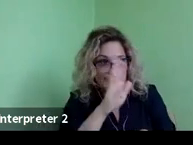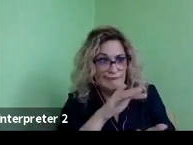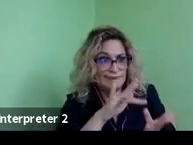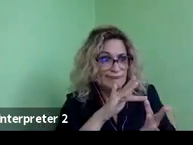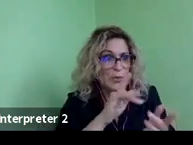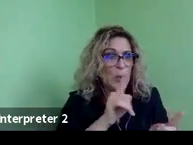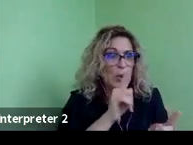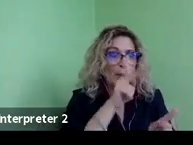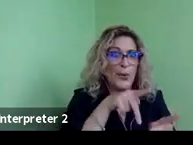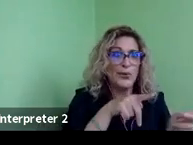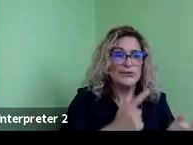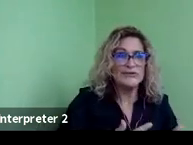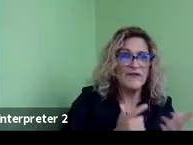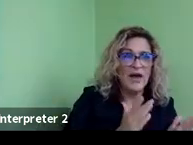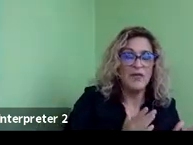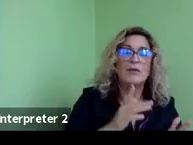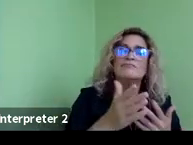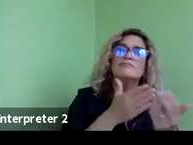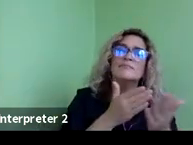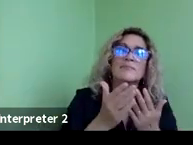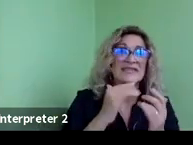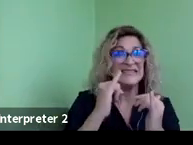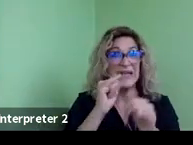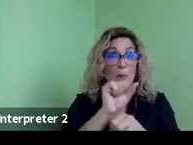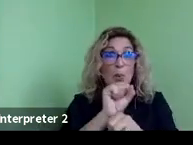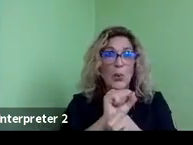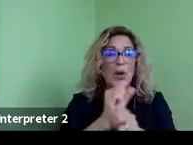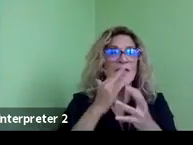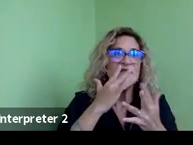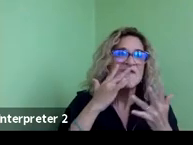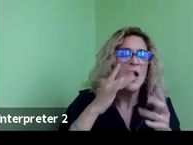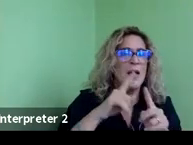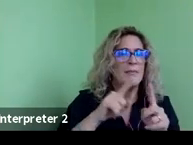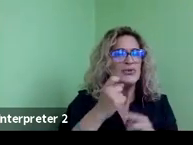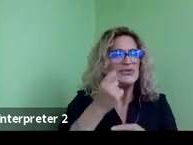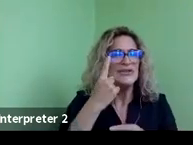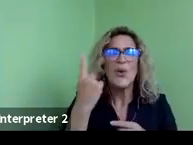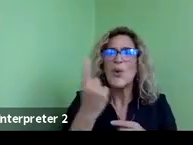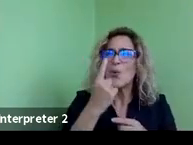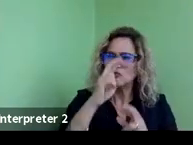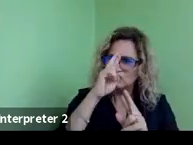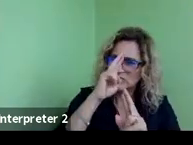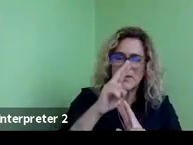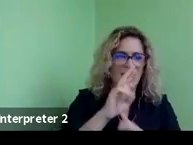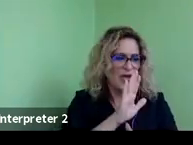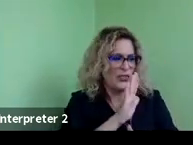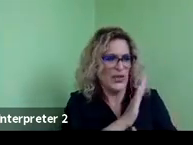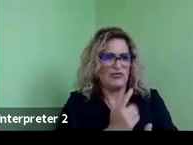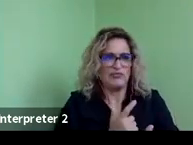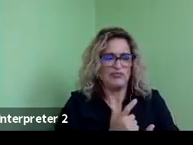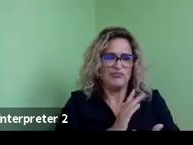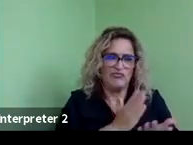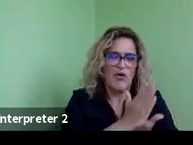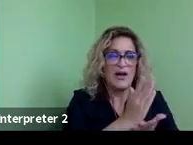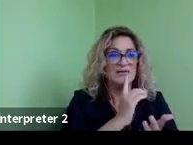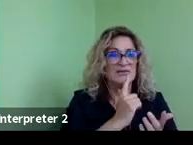we are friendly with our colleagues, we still have to always respect the survivor's right to decide. And by modeling that, we